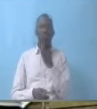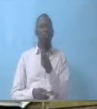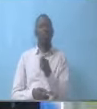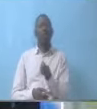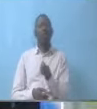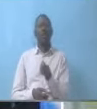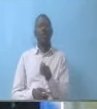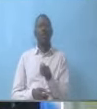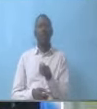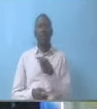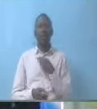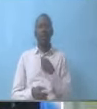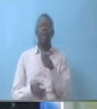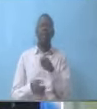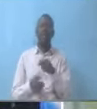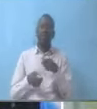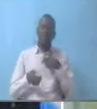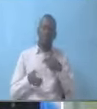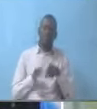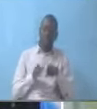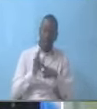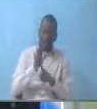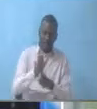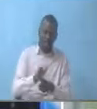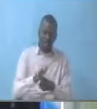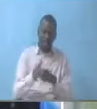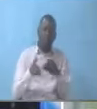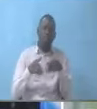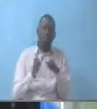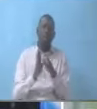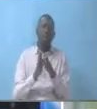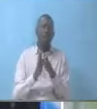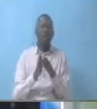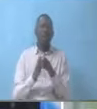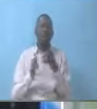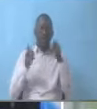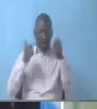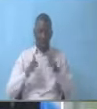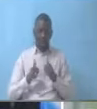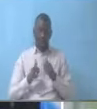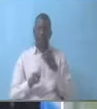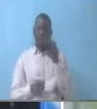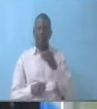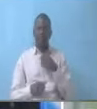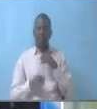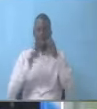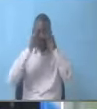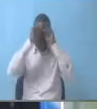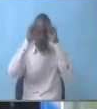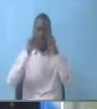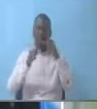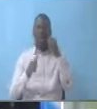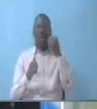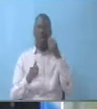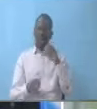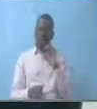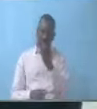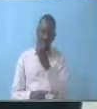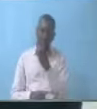In such circumstances, if the government could recover what has been lost,